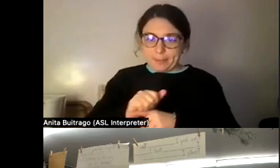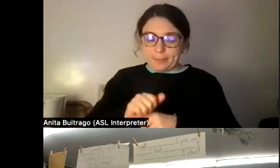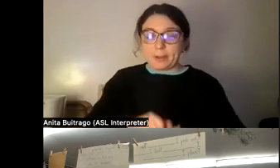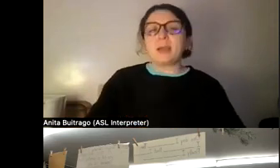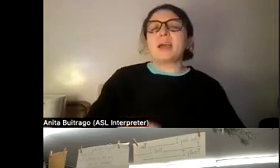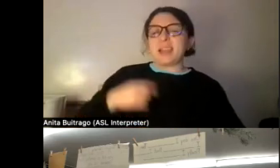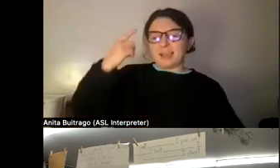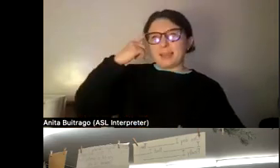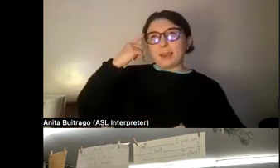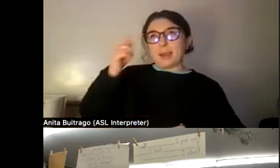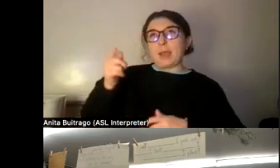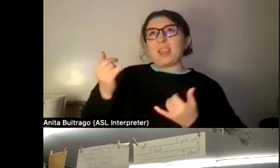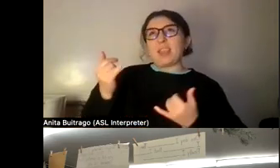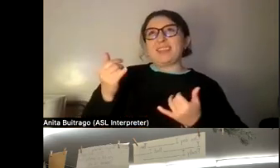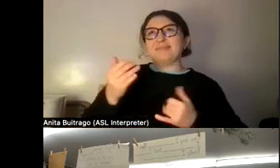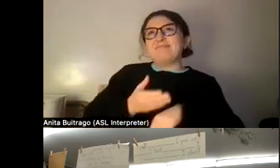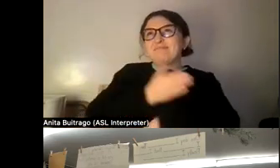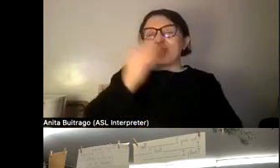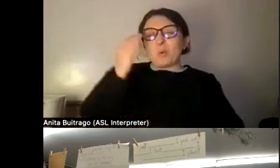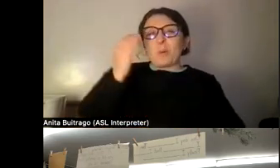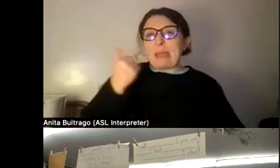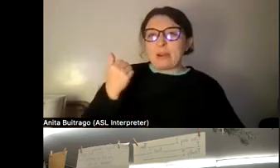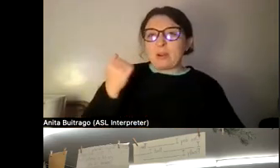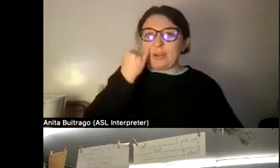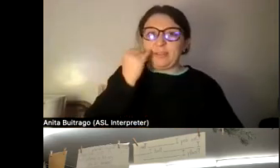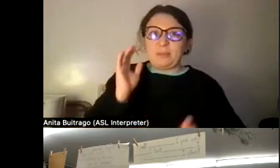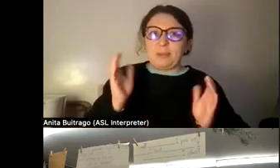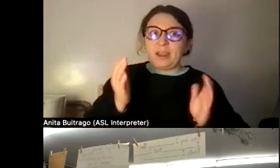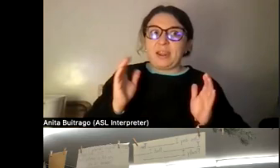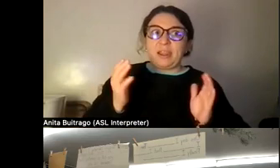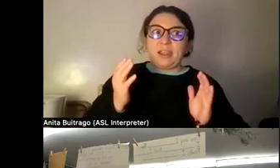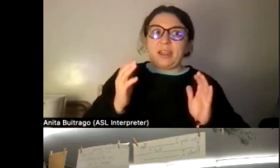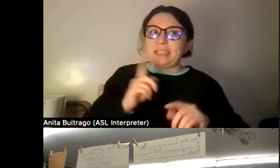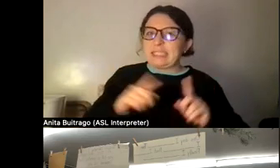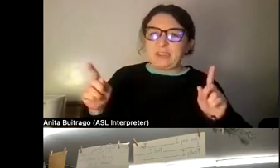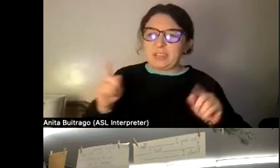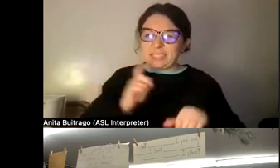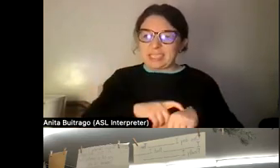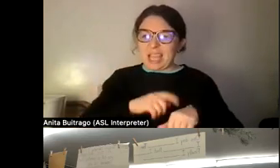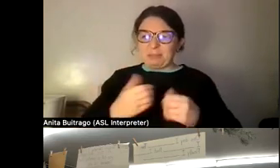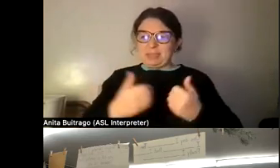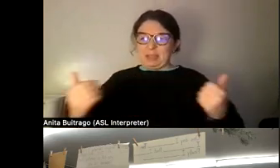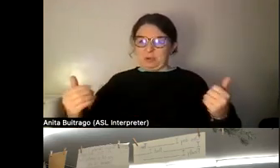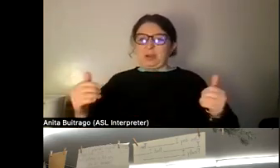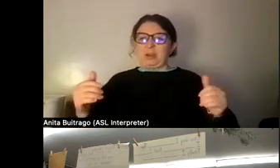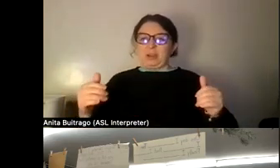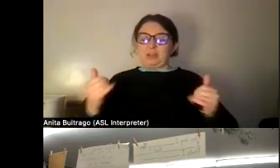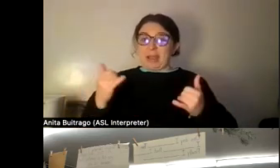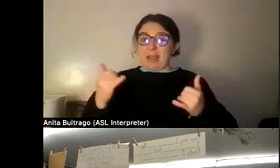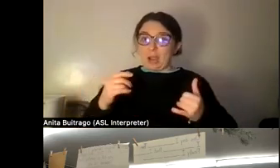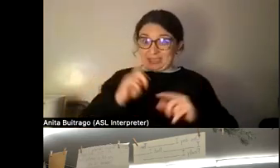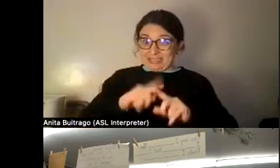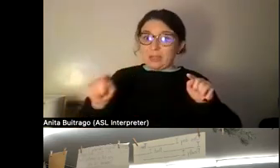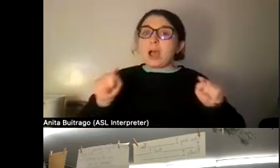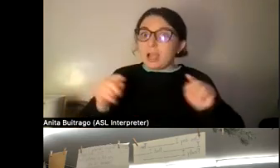it better than if we did it at different times. Yes. And so I would just say